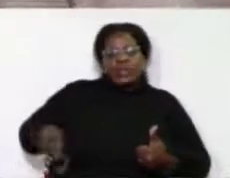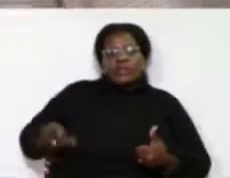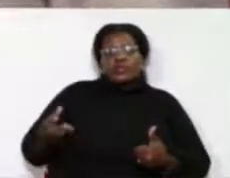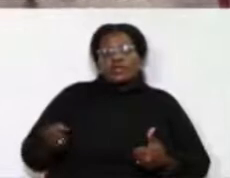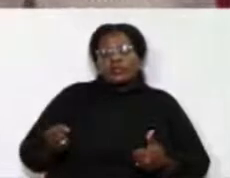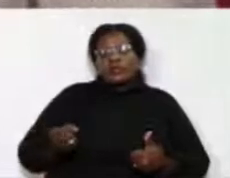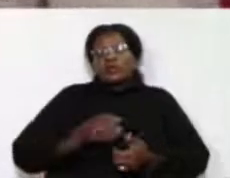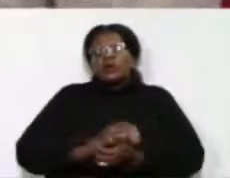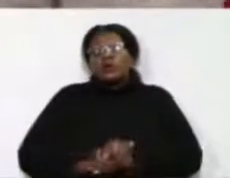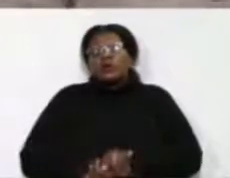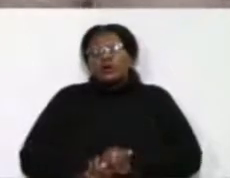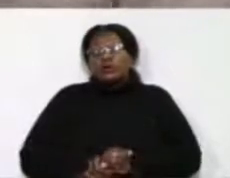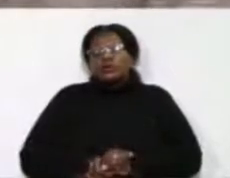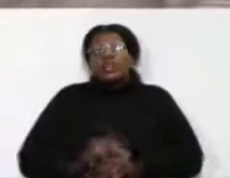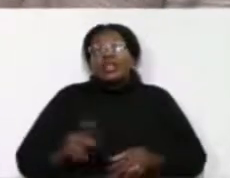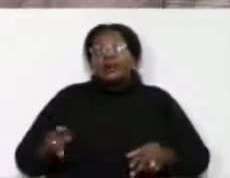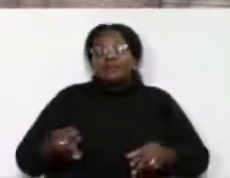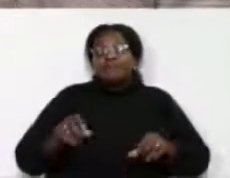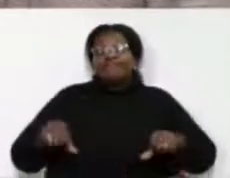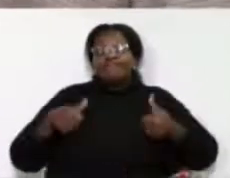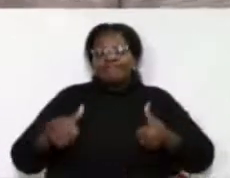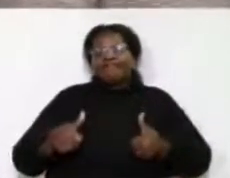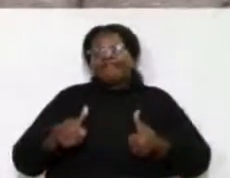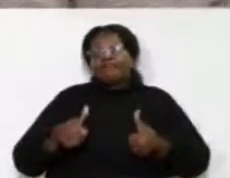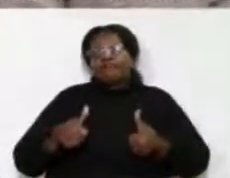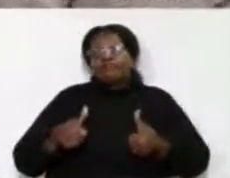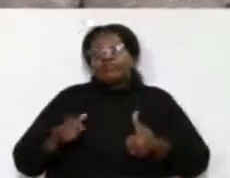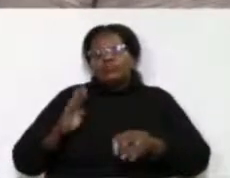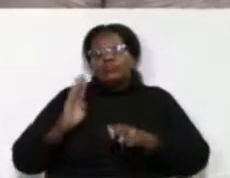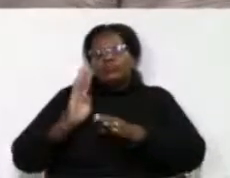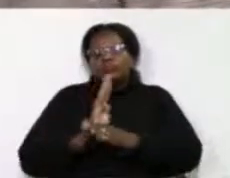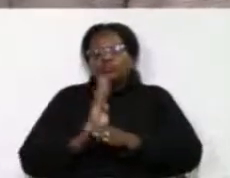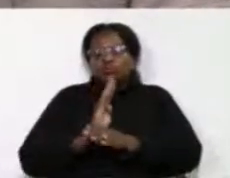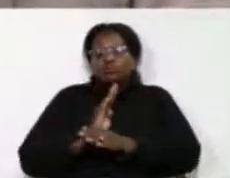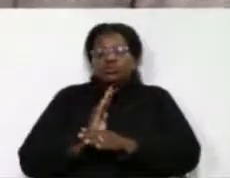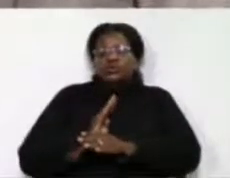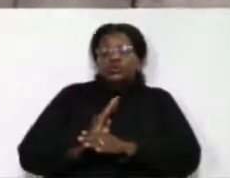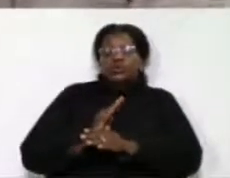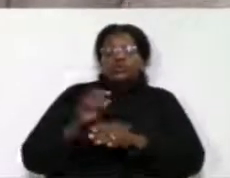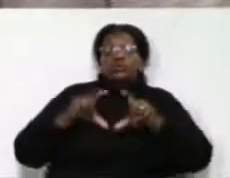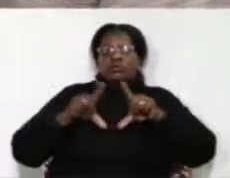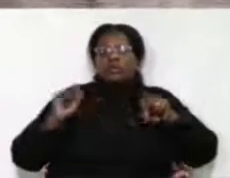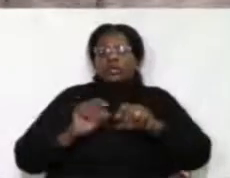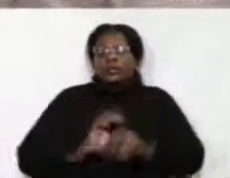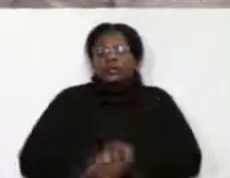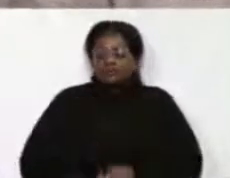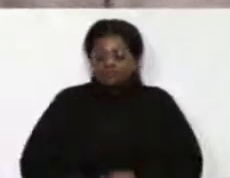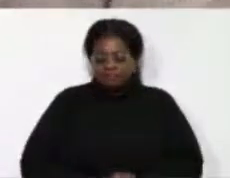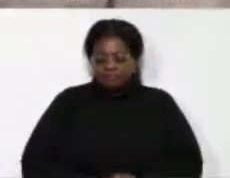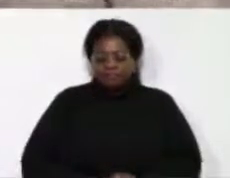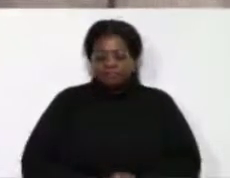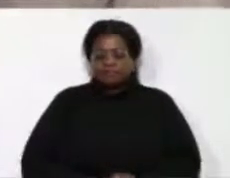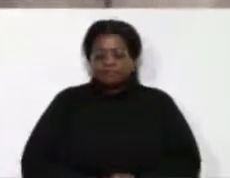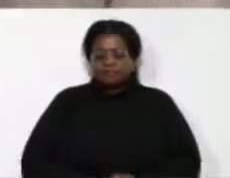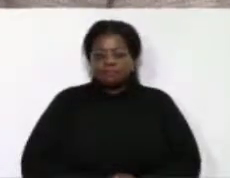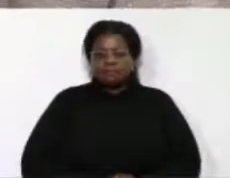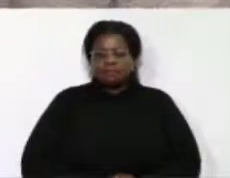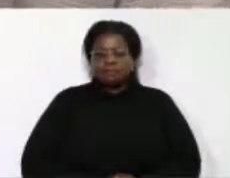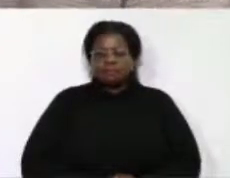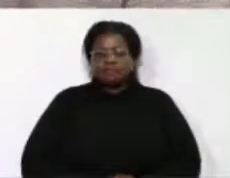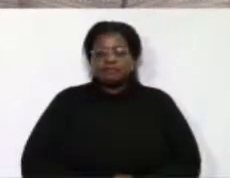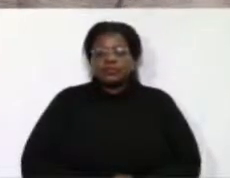passport of your business. Of your business, yeah. So the second one is the balance sheet, and it's basically your financial strength. So maybe you started